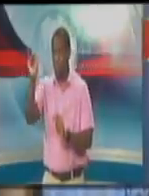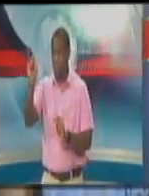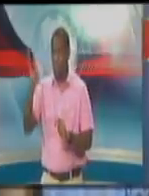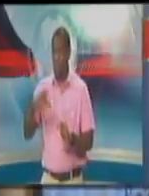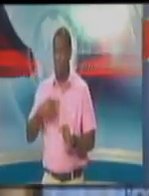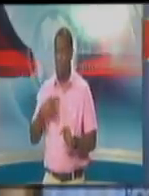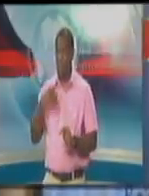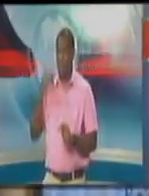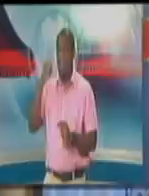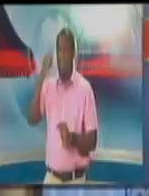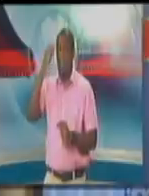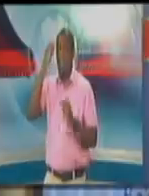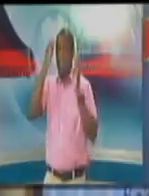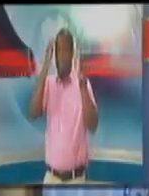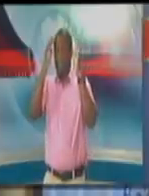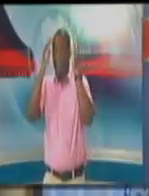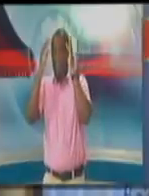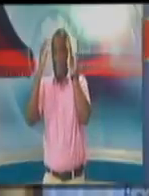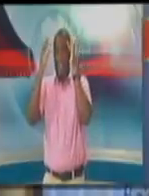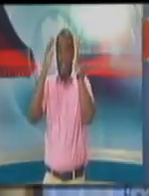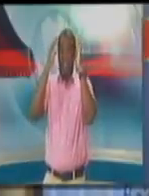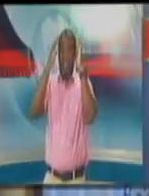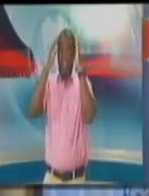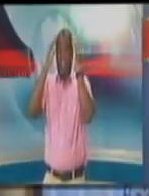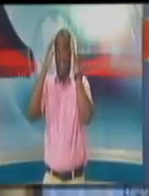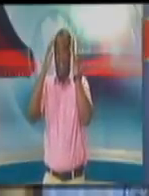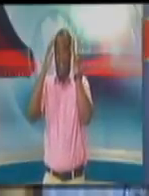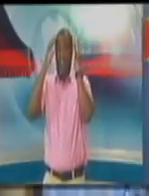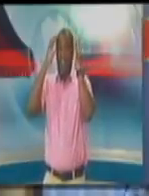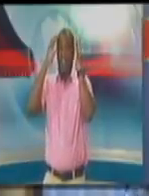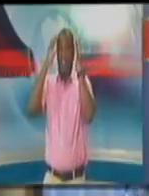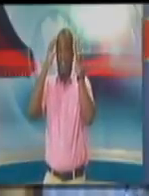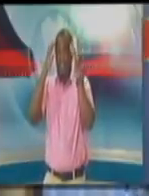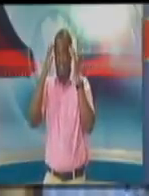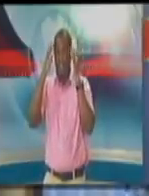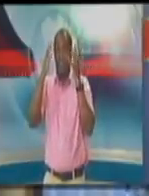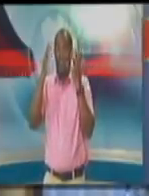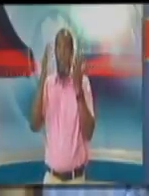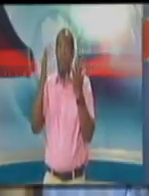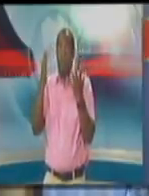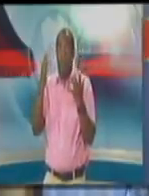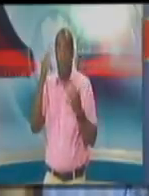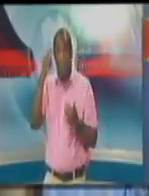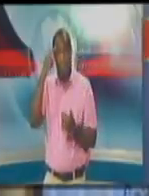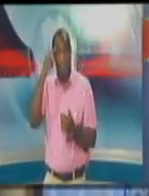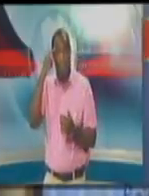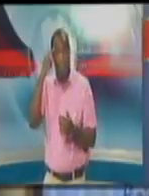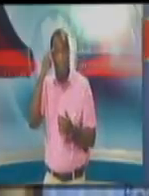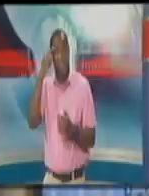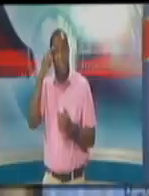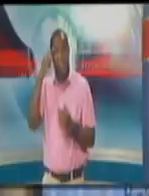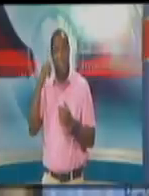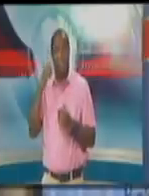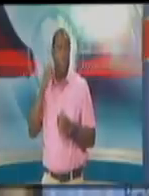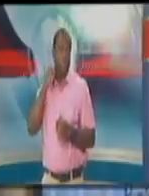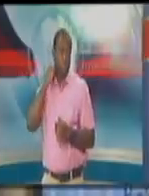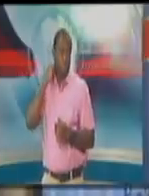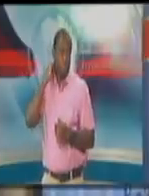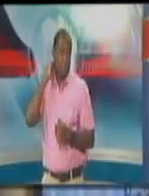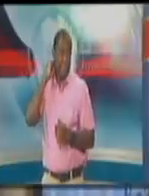mental pain at this time. How is this national plan, how do you propose that this national plan be rolled